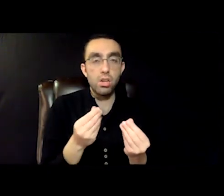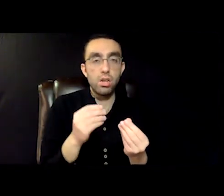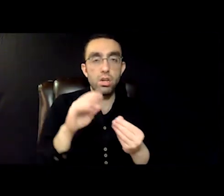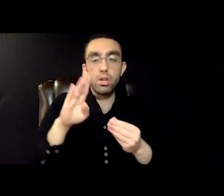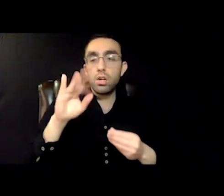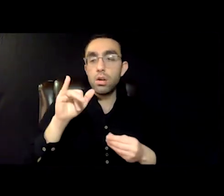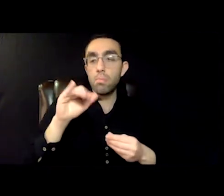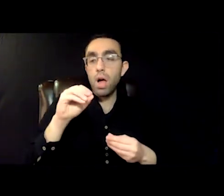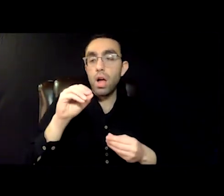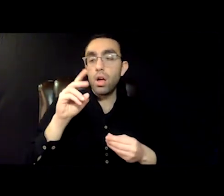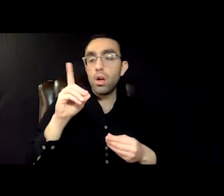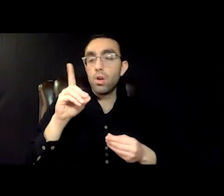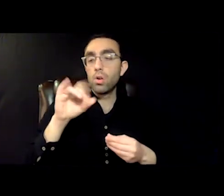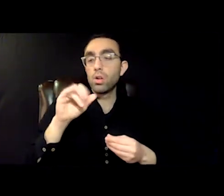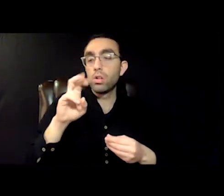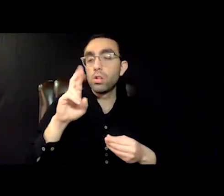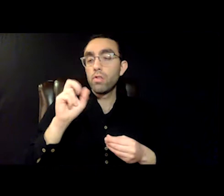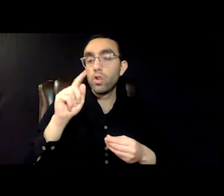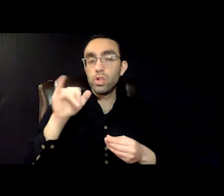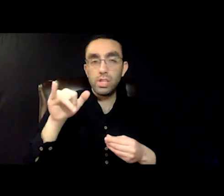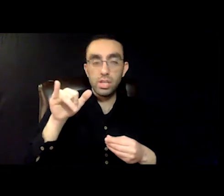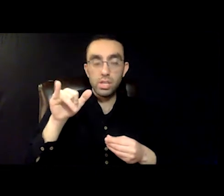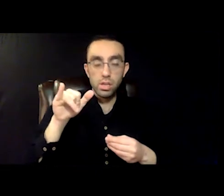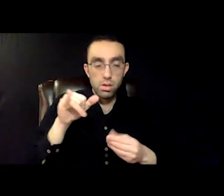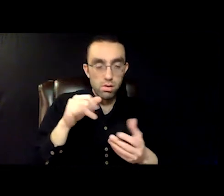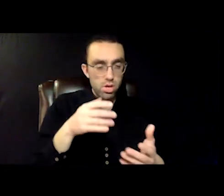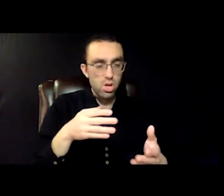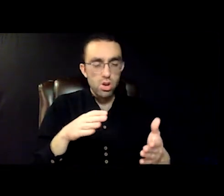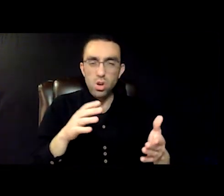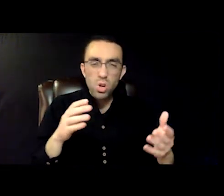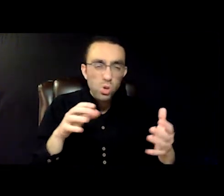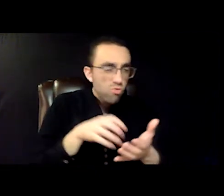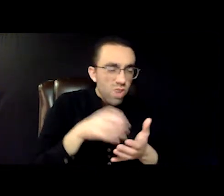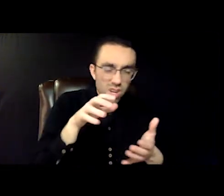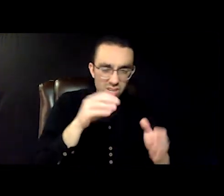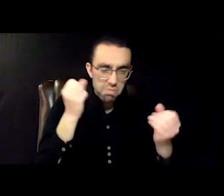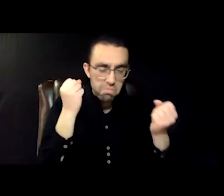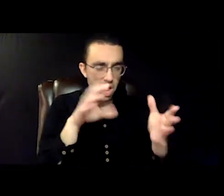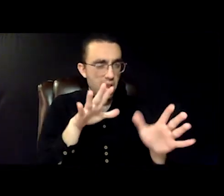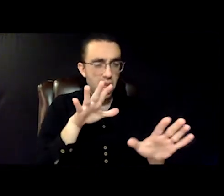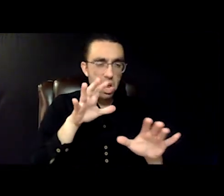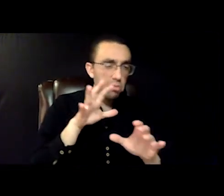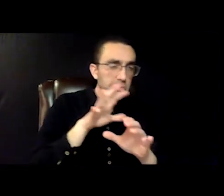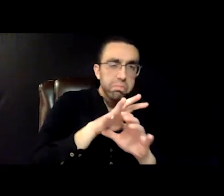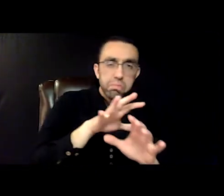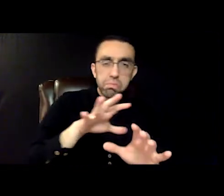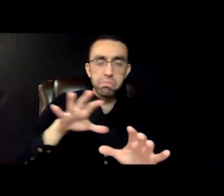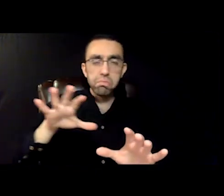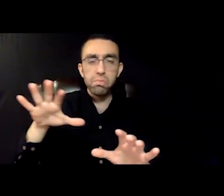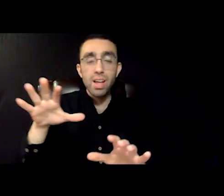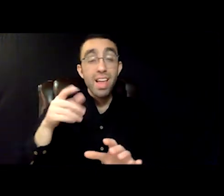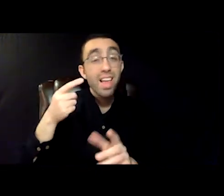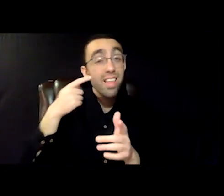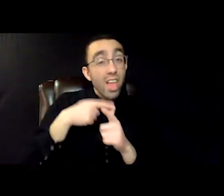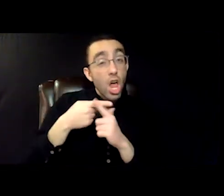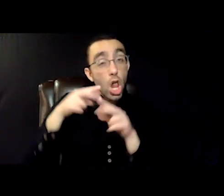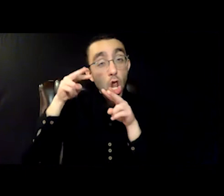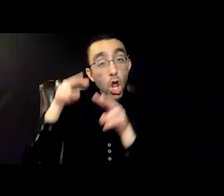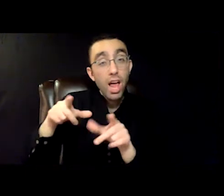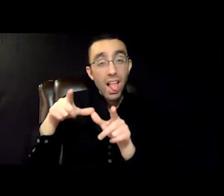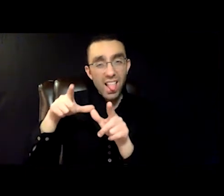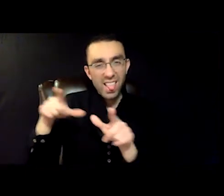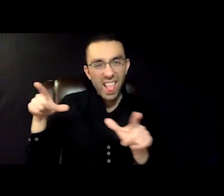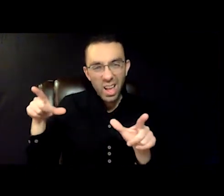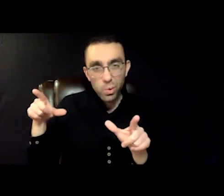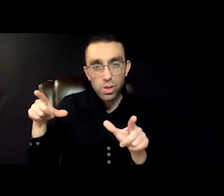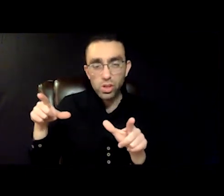see the lingual diversity hotspots around the world, you see it's something very similar. And so what this verse tells you is that there is